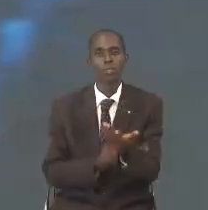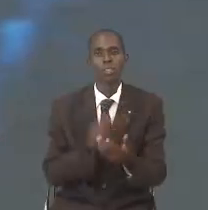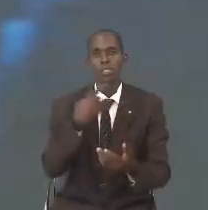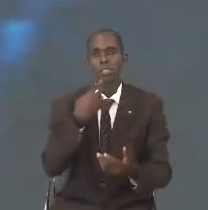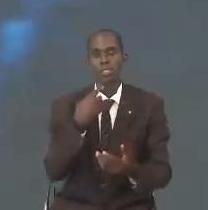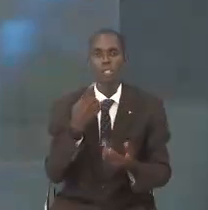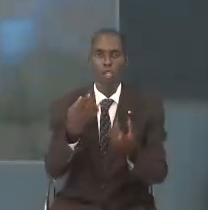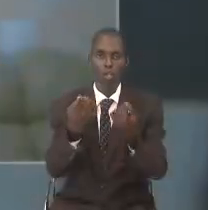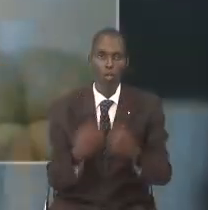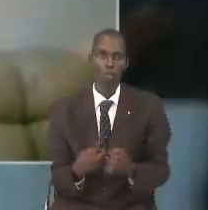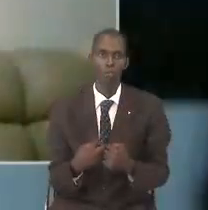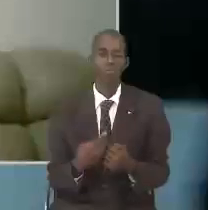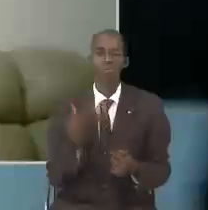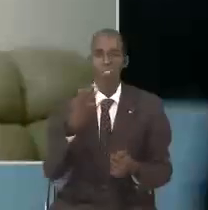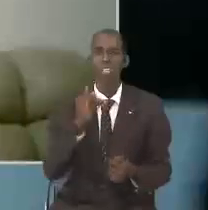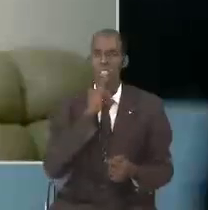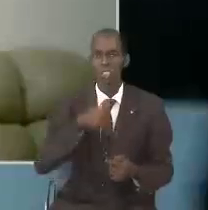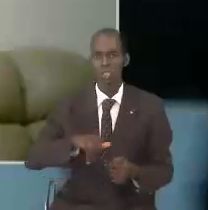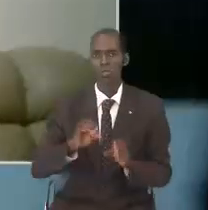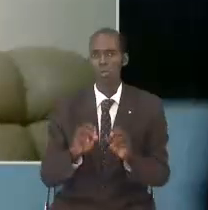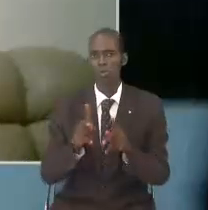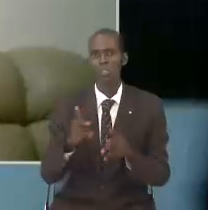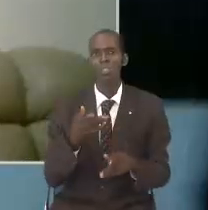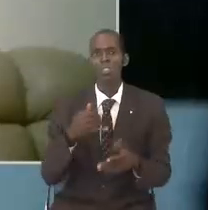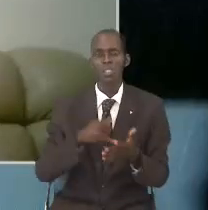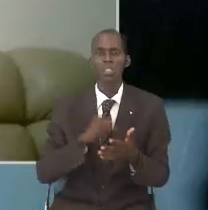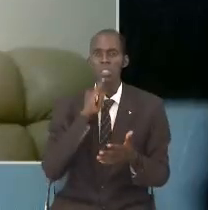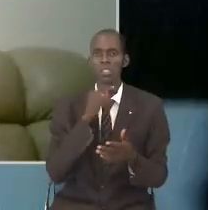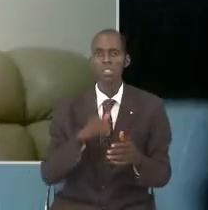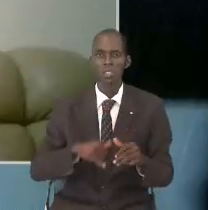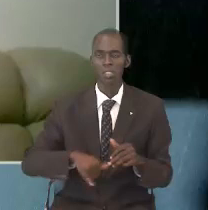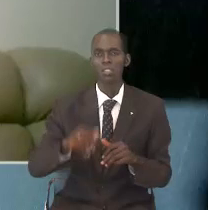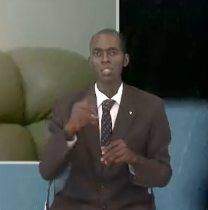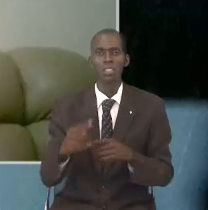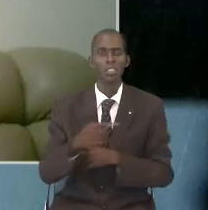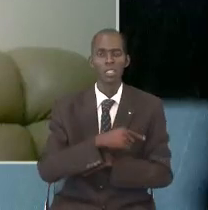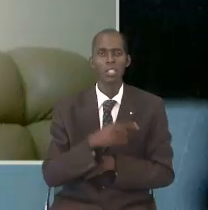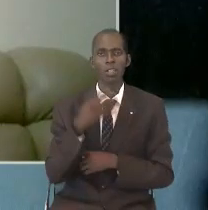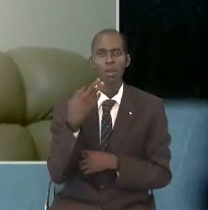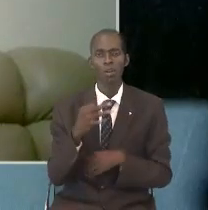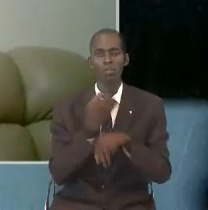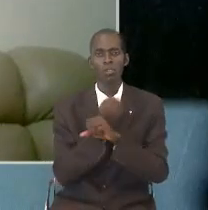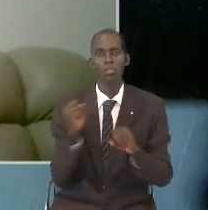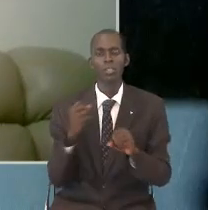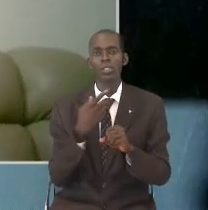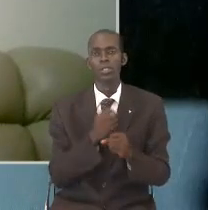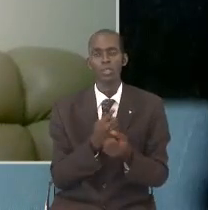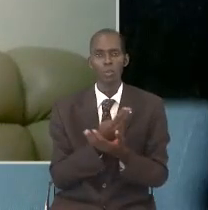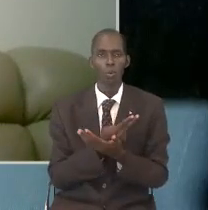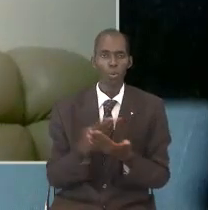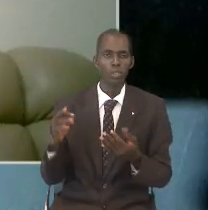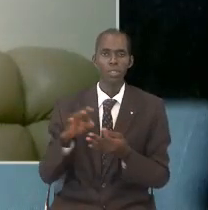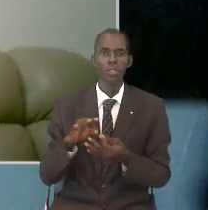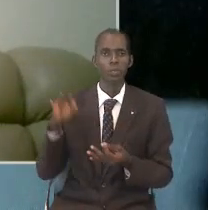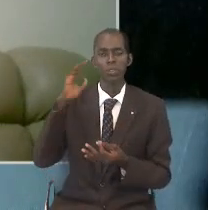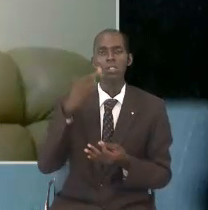still chance. It's still the day of salvation. And the spirit, the Holy Spirit, and the bride, and the church,